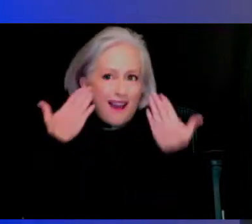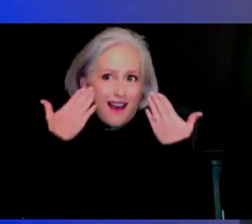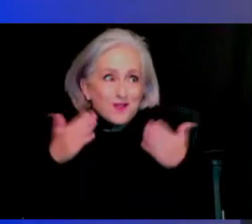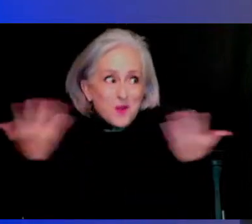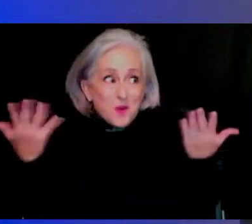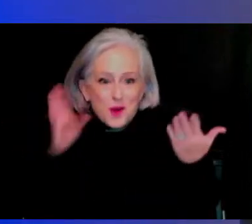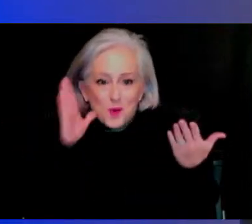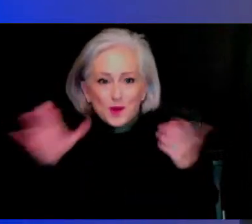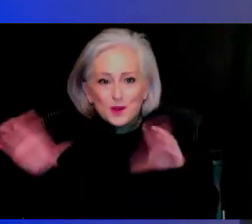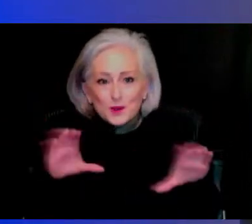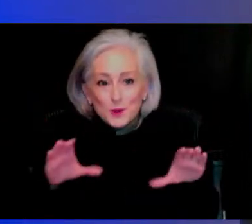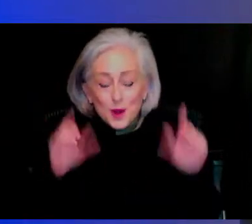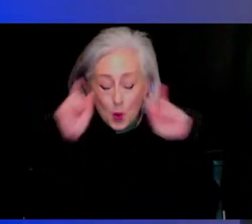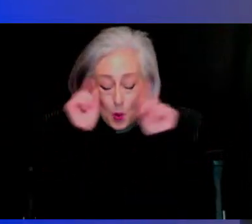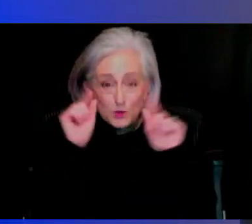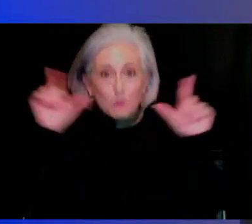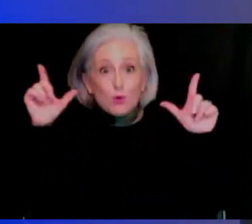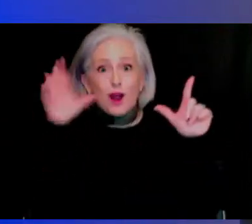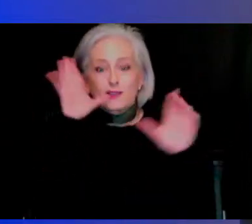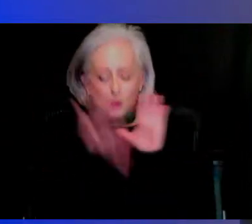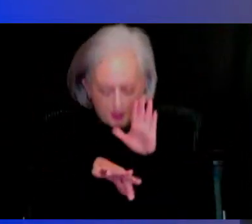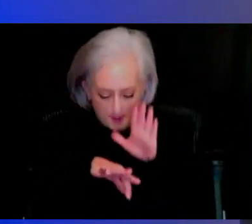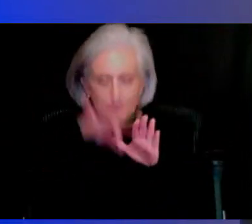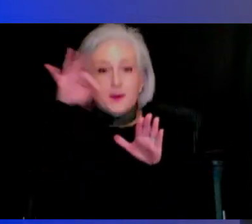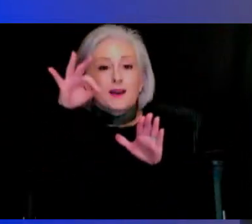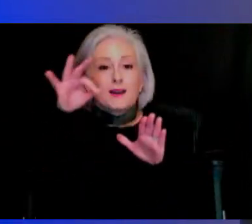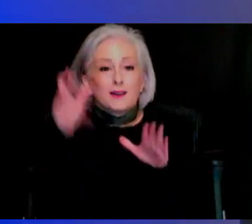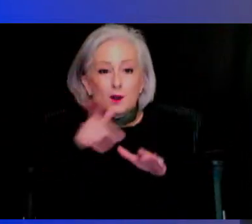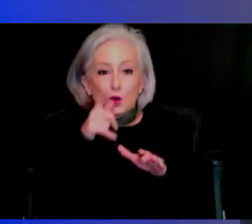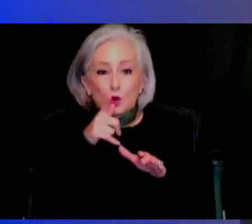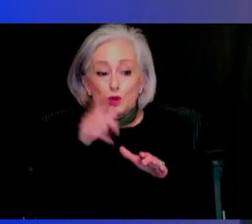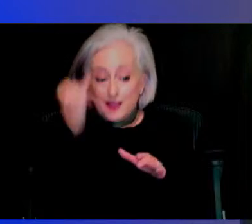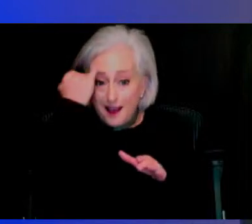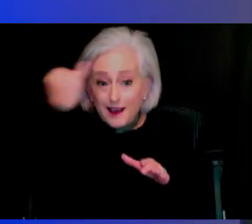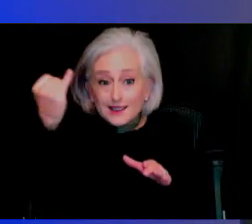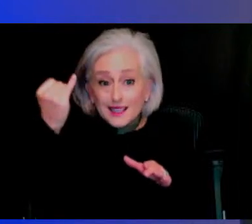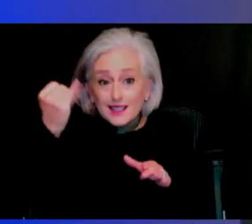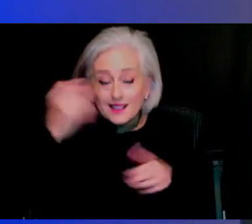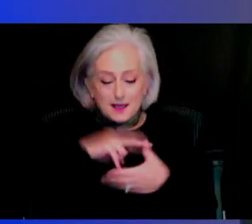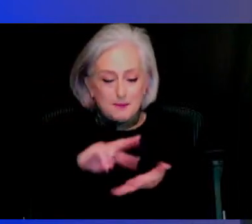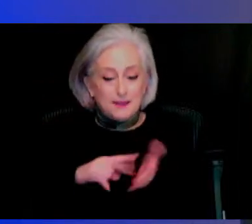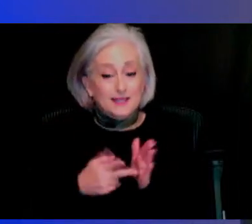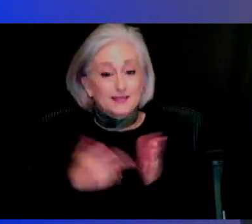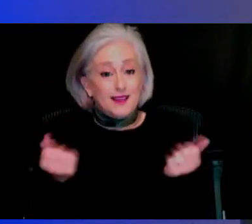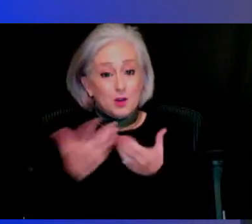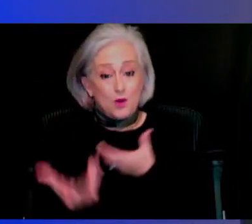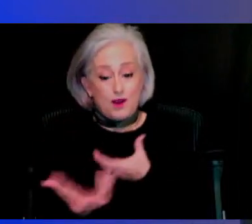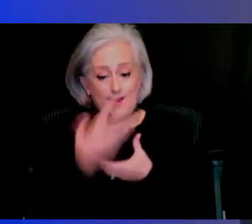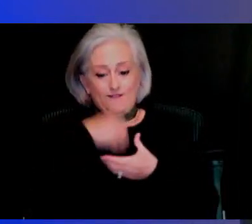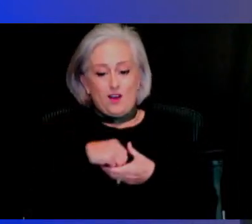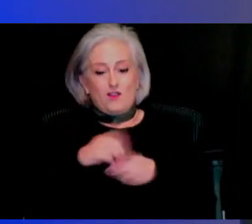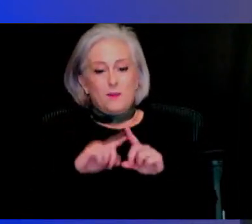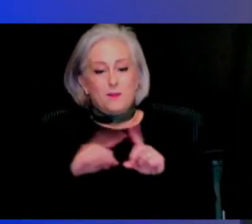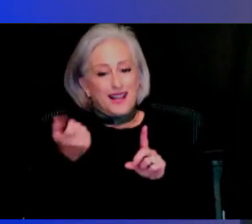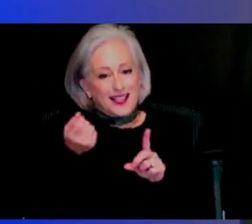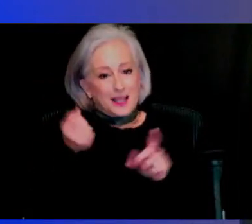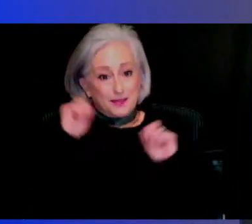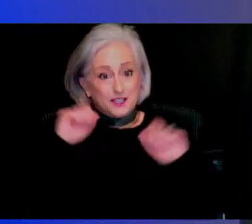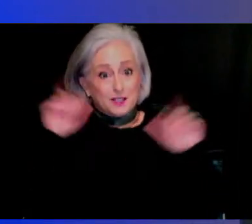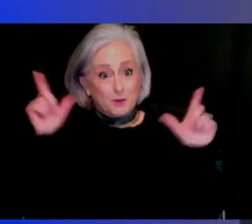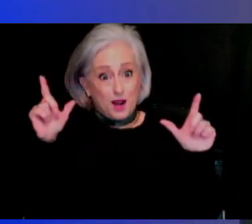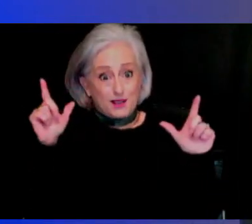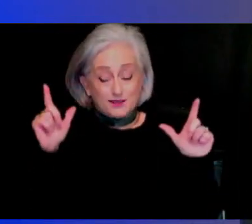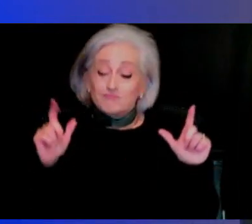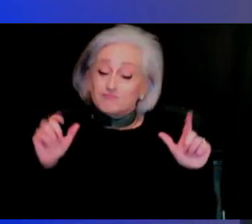whose name or whose idea gets pulled out. Keeps everyone involved, but also there's an element of surprise, and parents have to be ready for